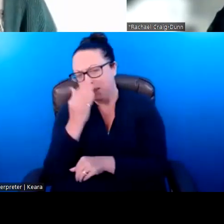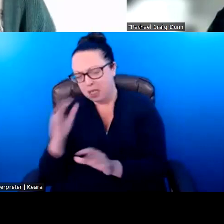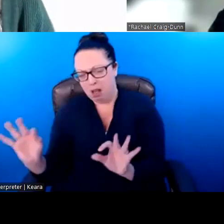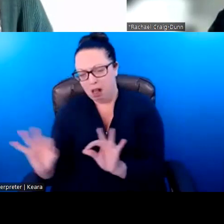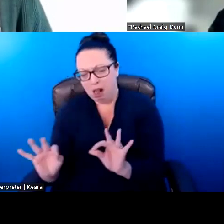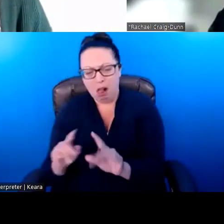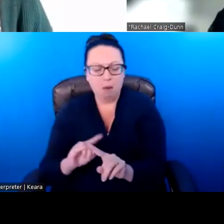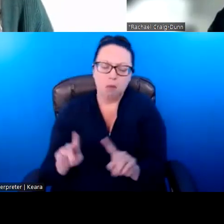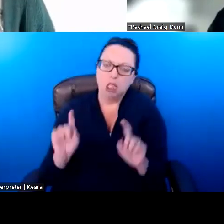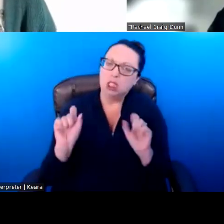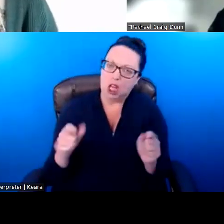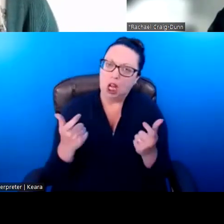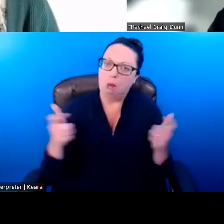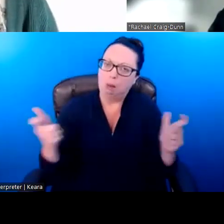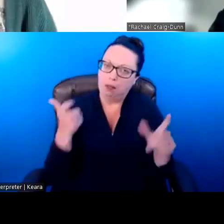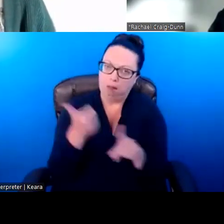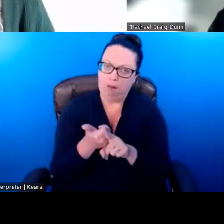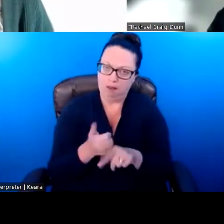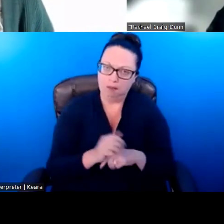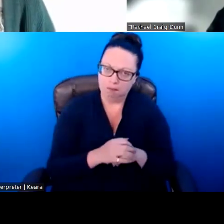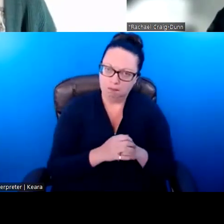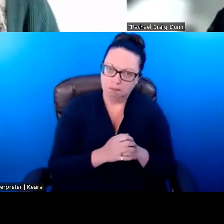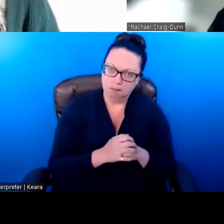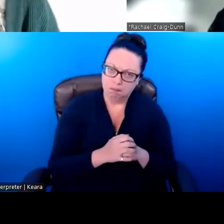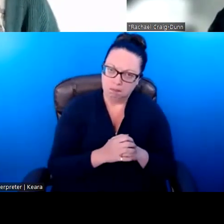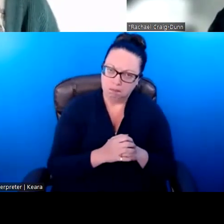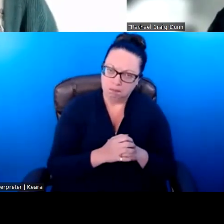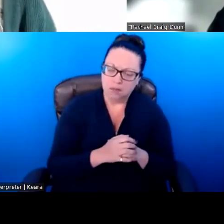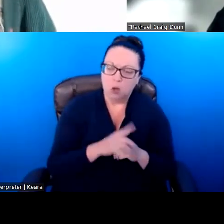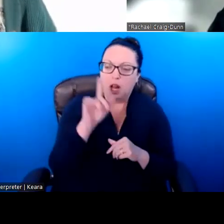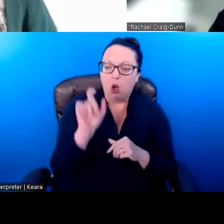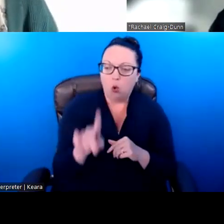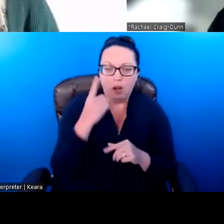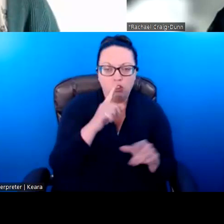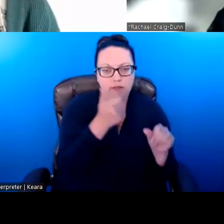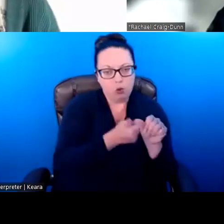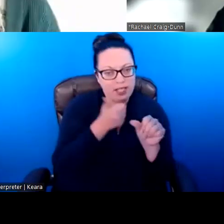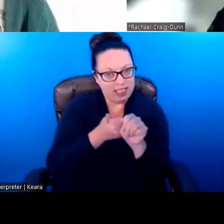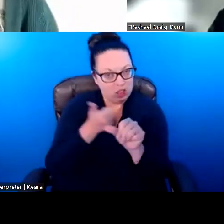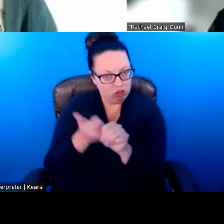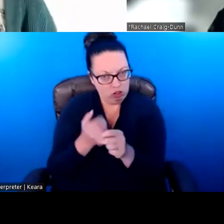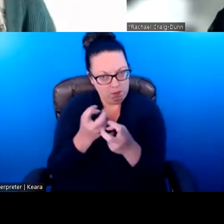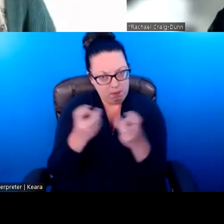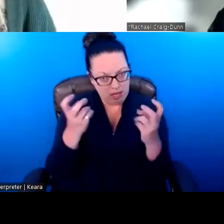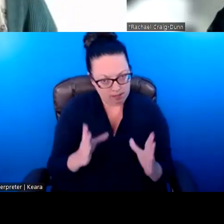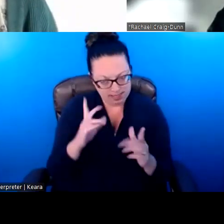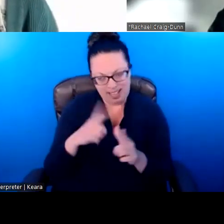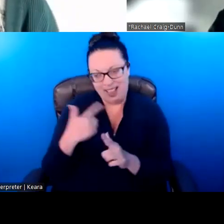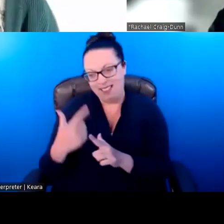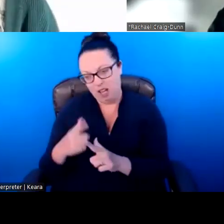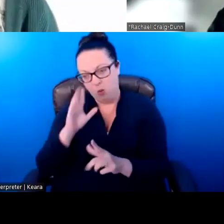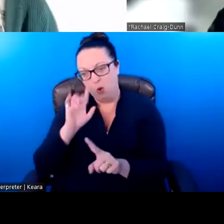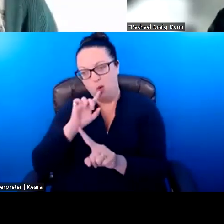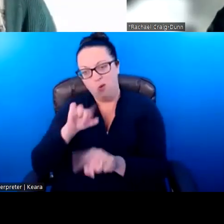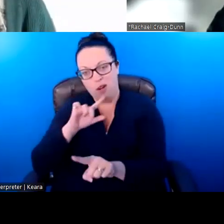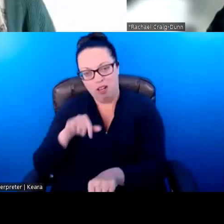just a world of difference. So I've got a question for each panelist, and then we're going to move into some questions we've been getting in the chat. So many